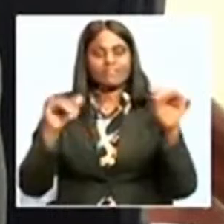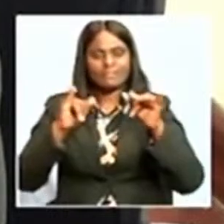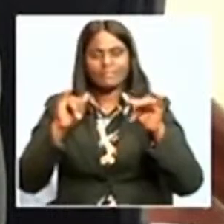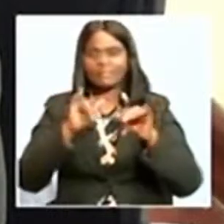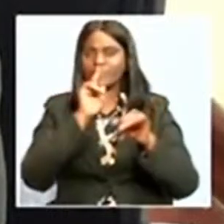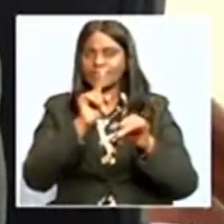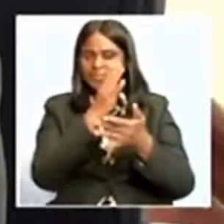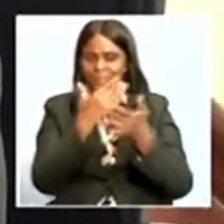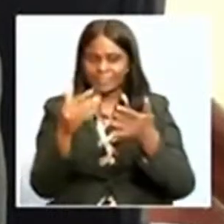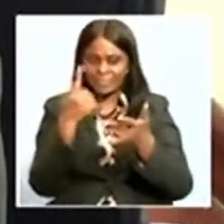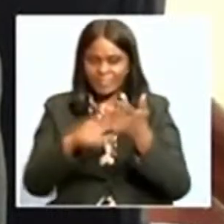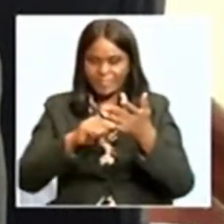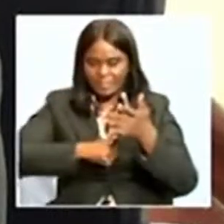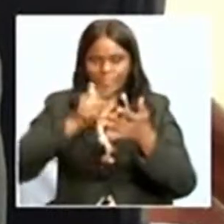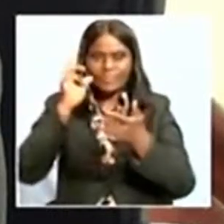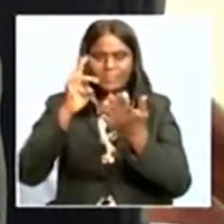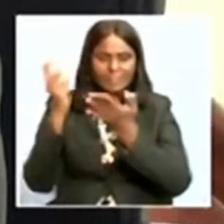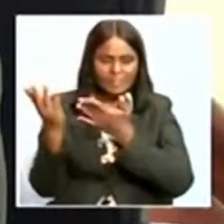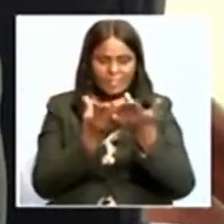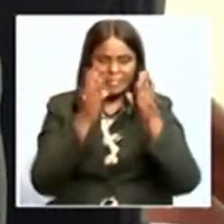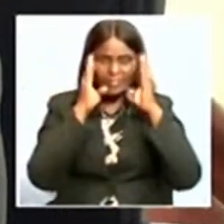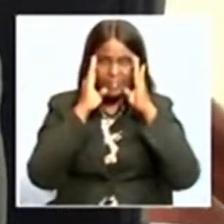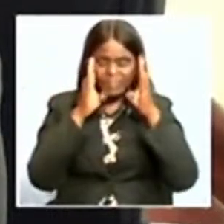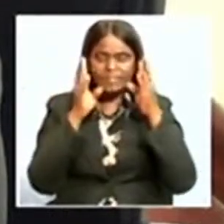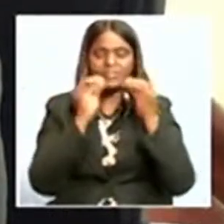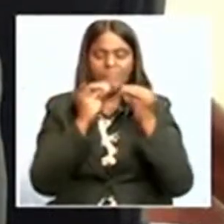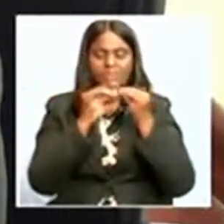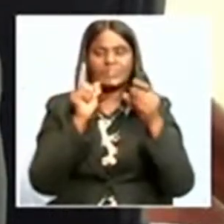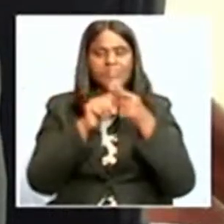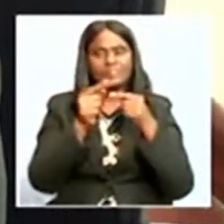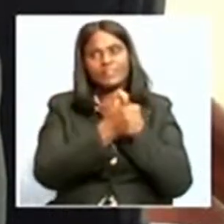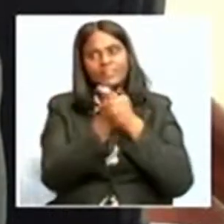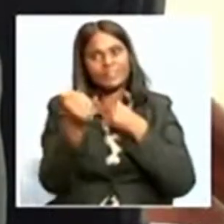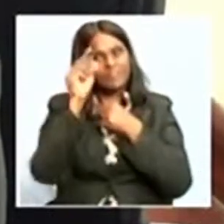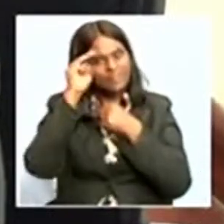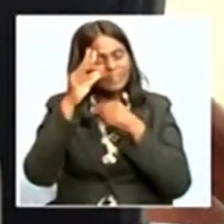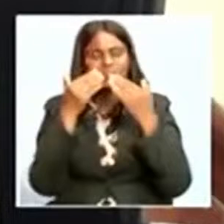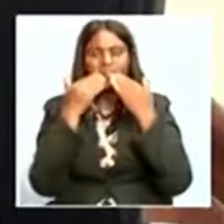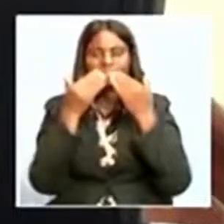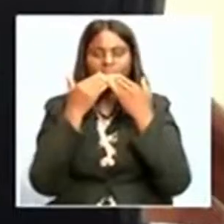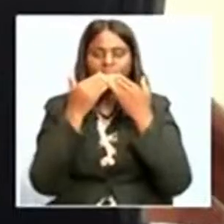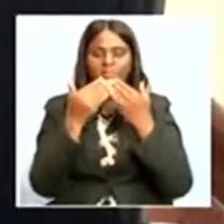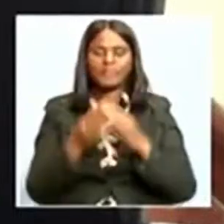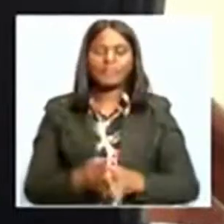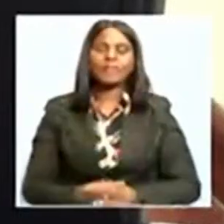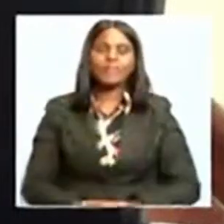something that we'll bring to the attention of the Line Ministry. Thank you. Thank you.